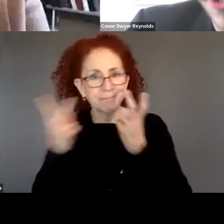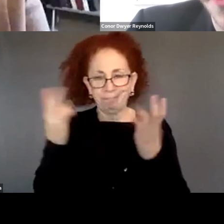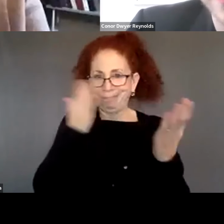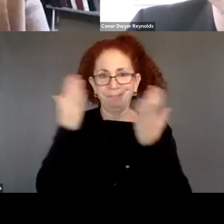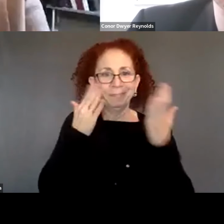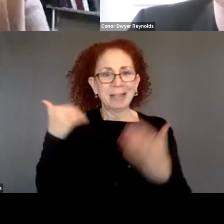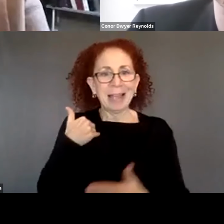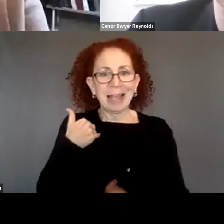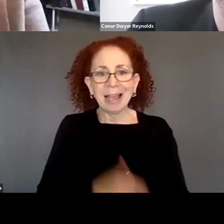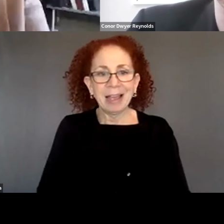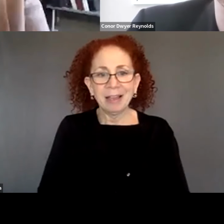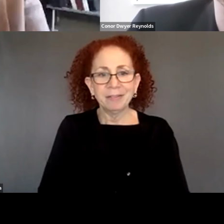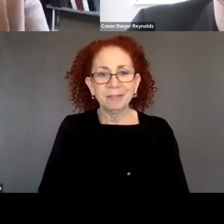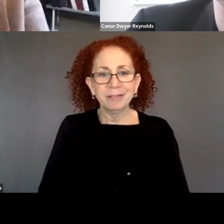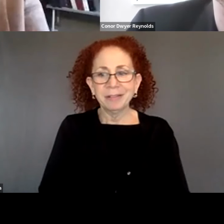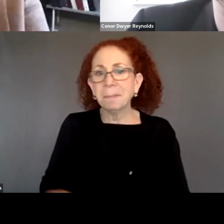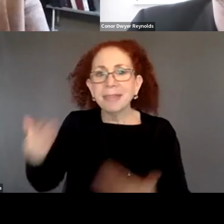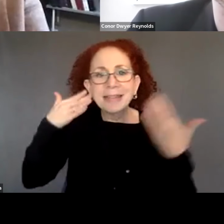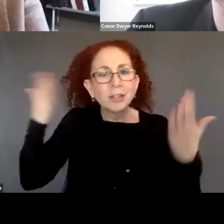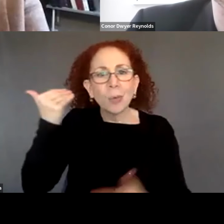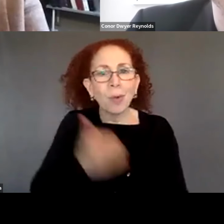had no conception of why.